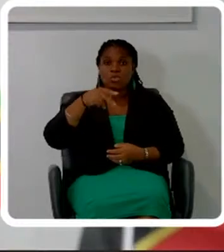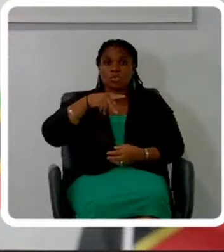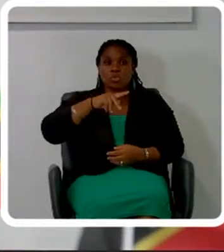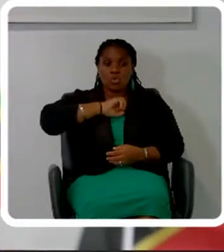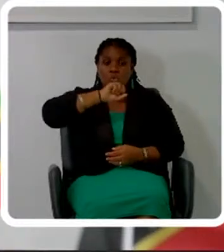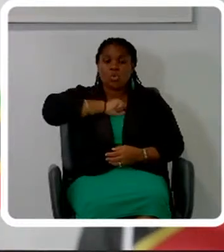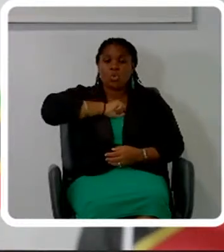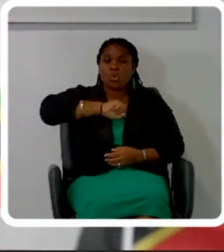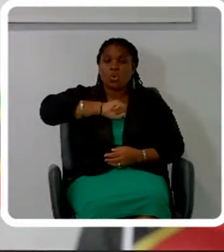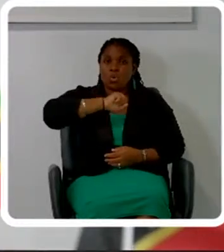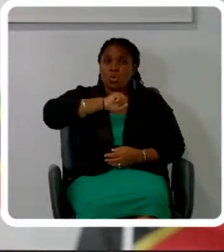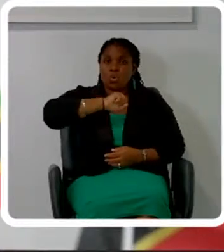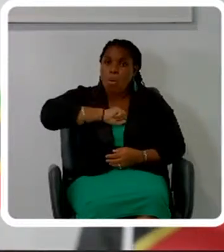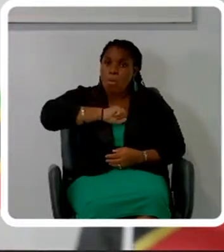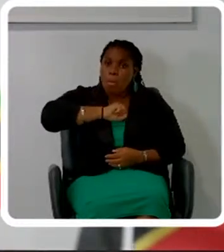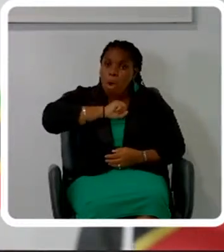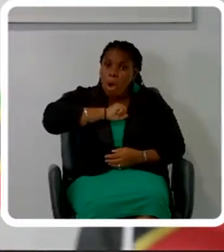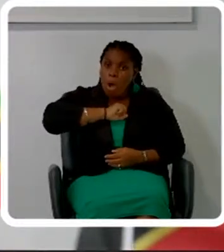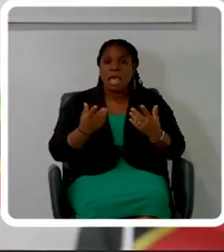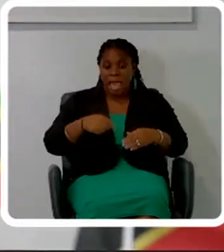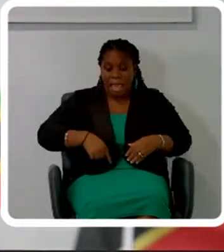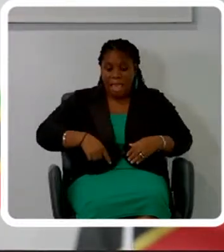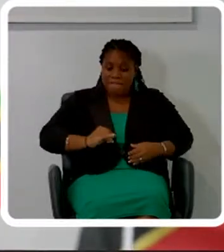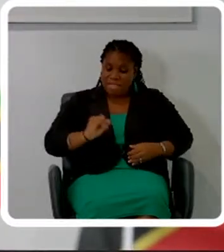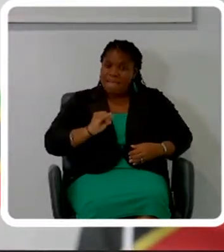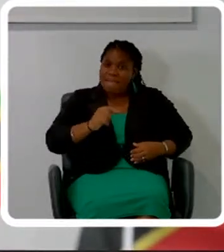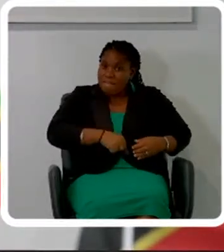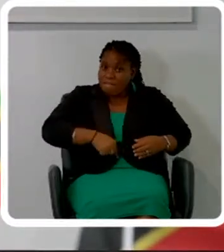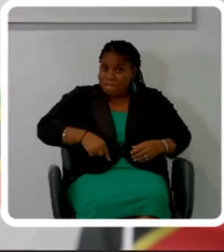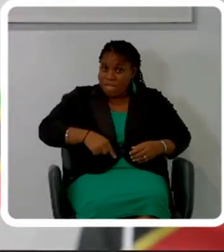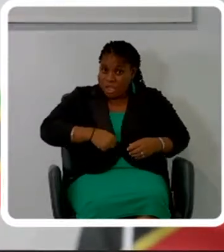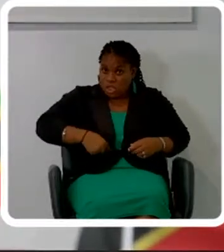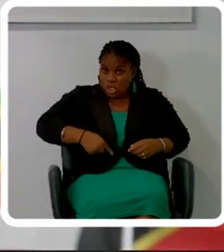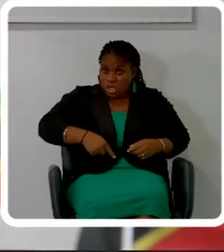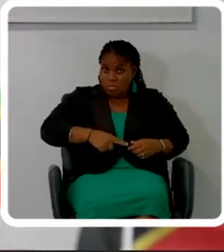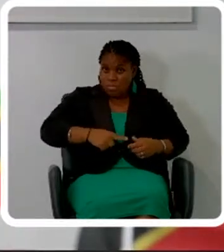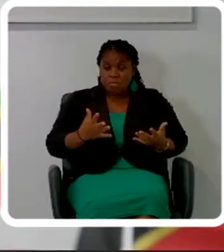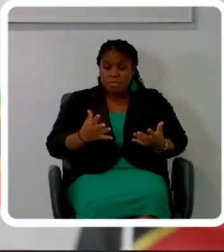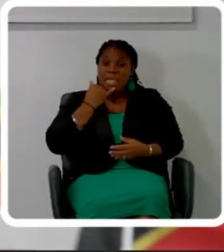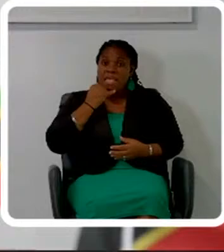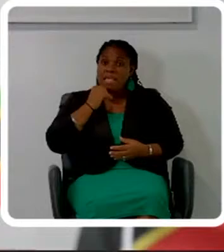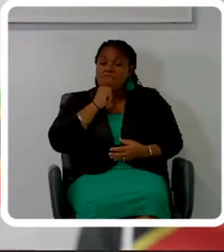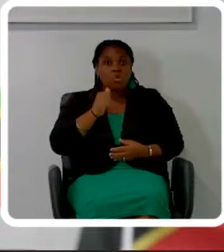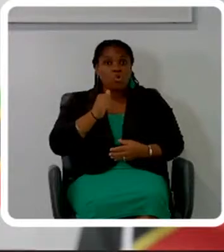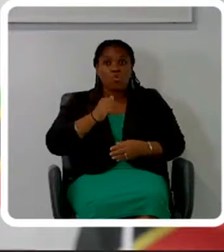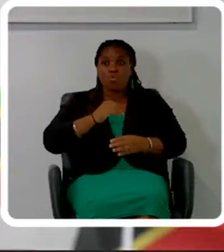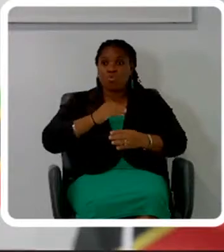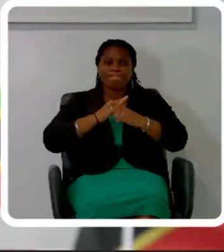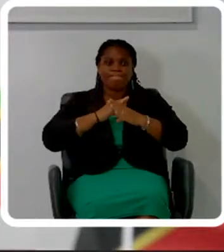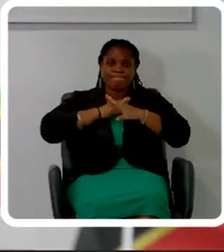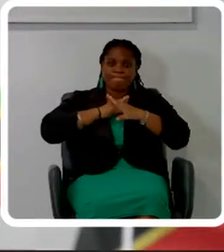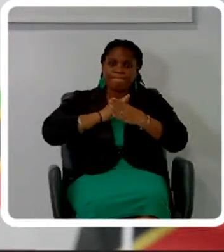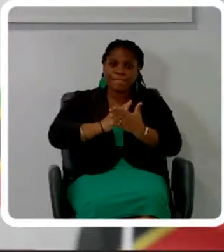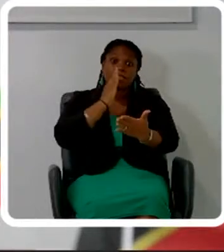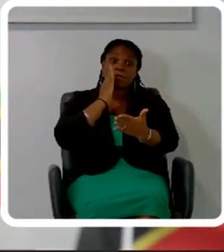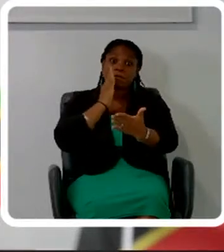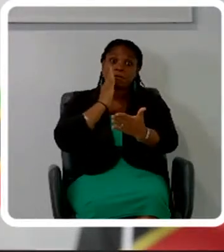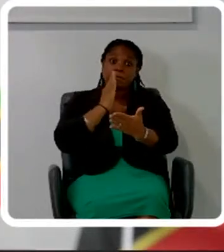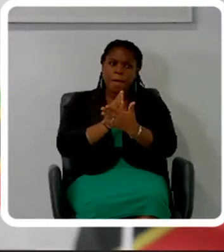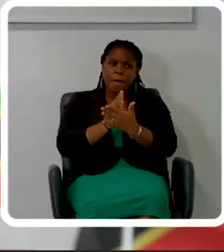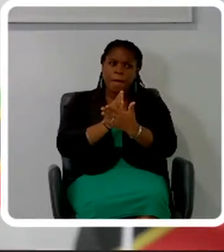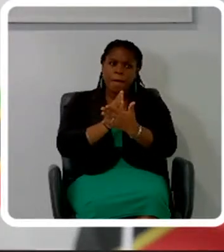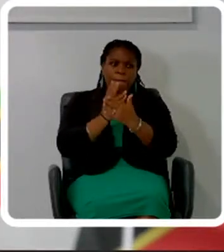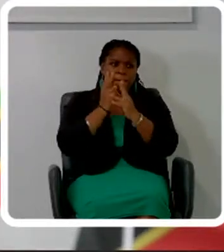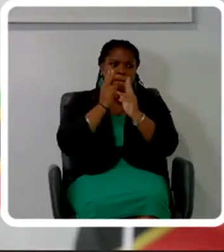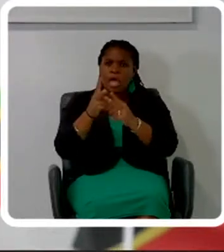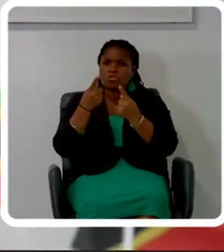urinary tract infections, things that we treat so easily today. If we don't take a stock and look at what is happening with